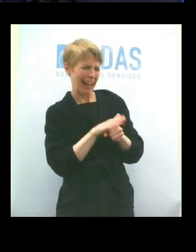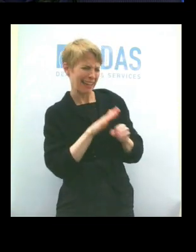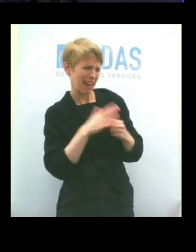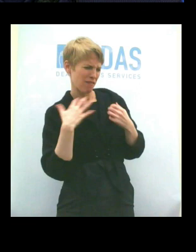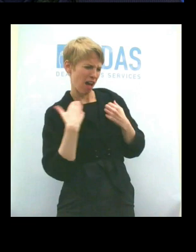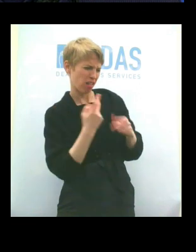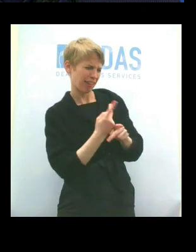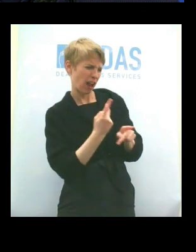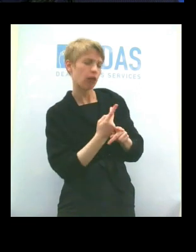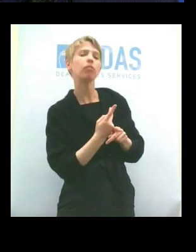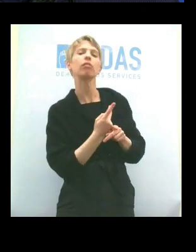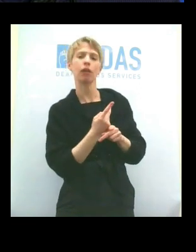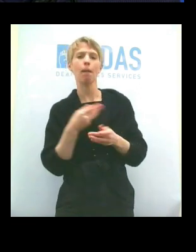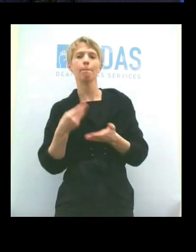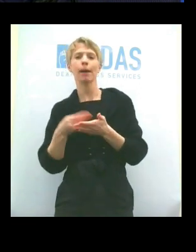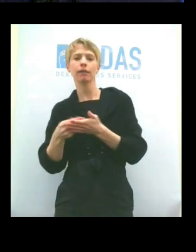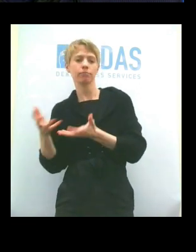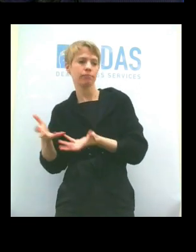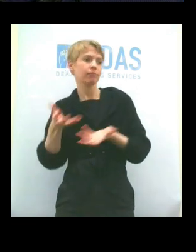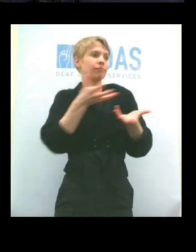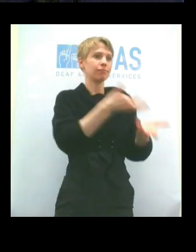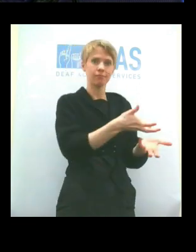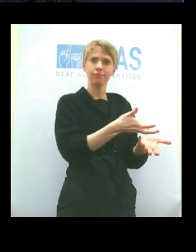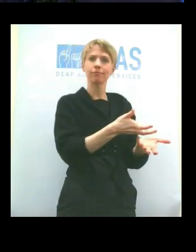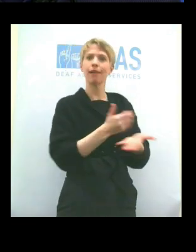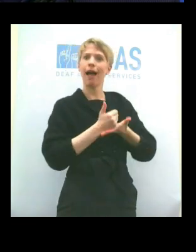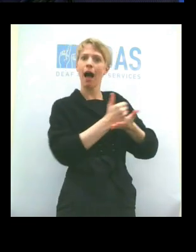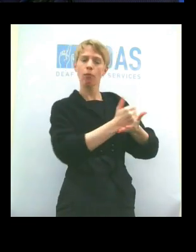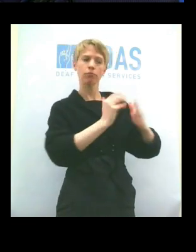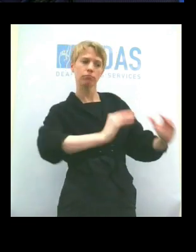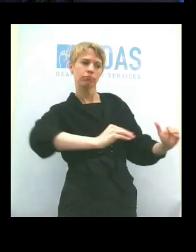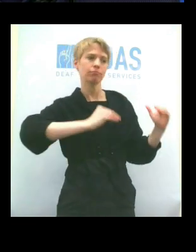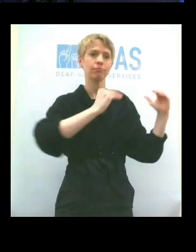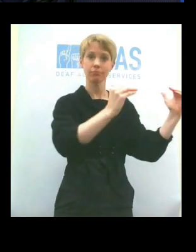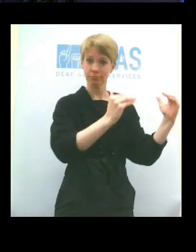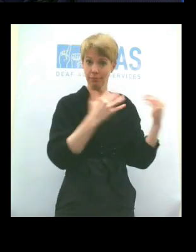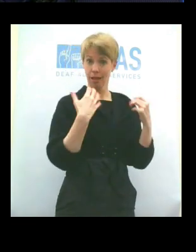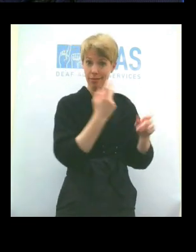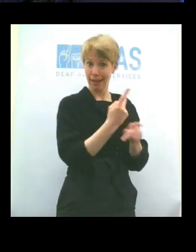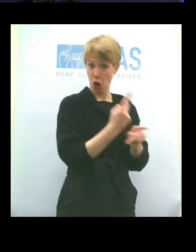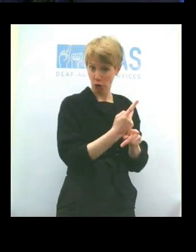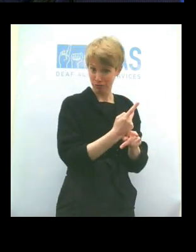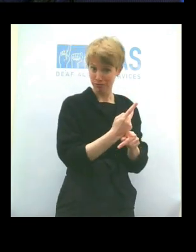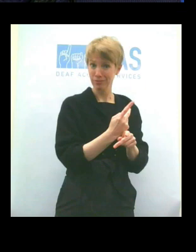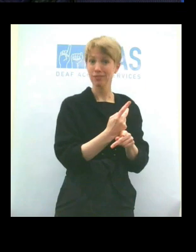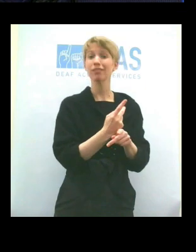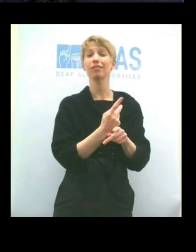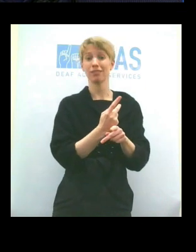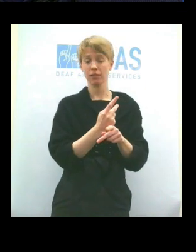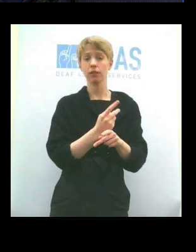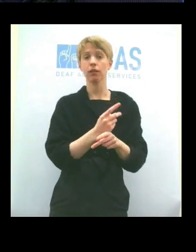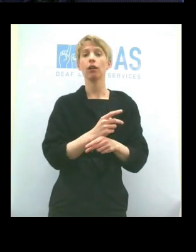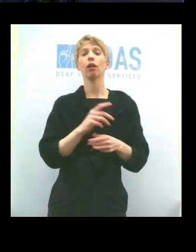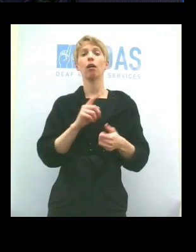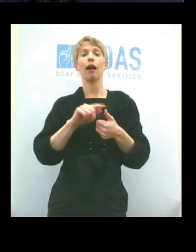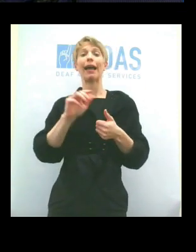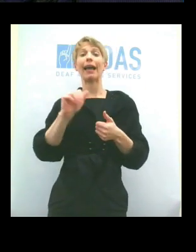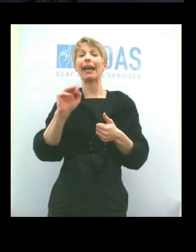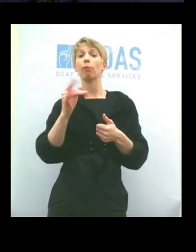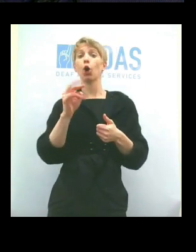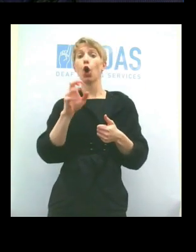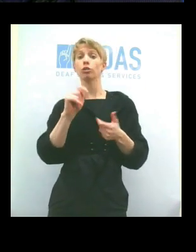individuals. These sites include private practices, ECMC, Kaleida Health, and they're located in Amherst,